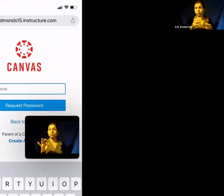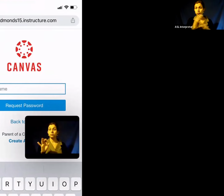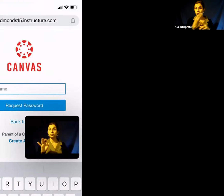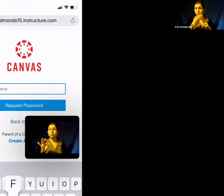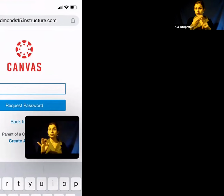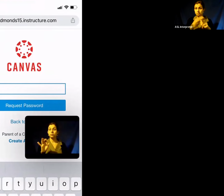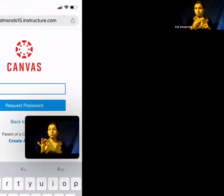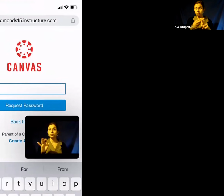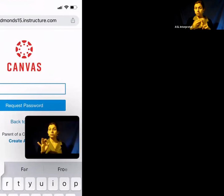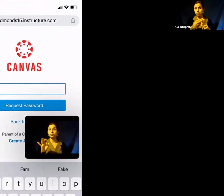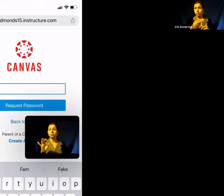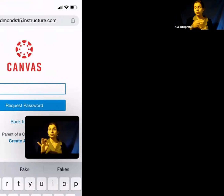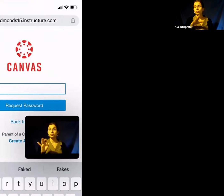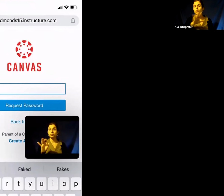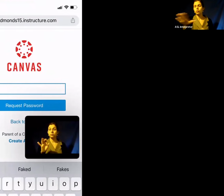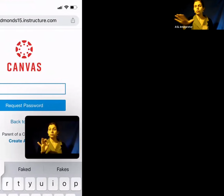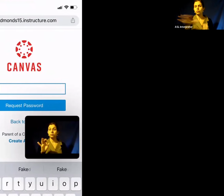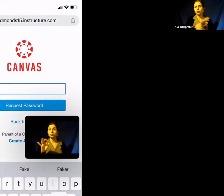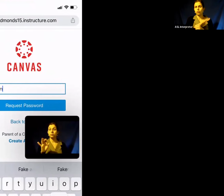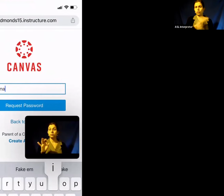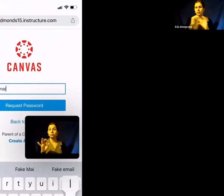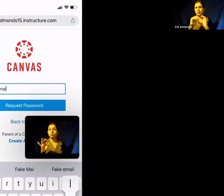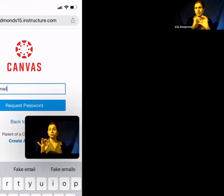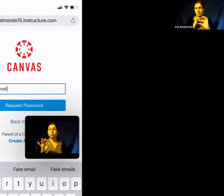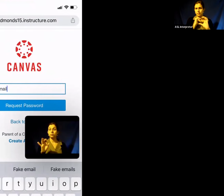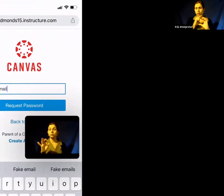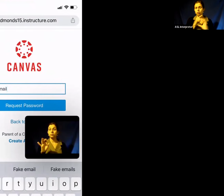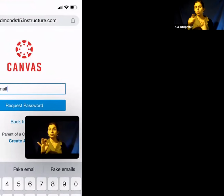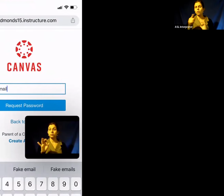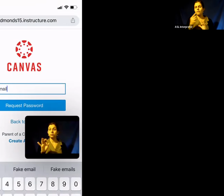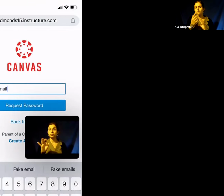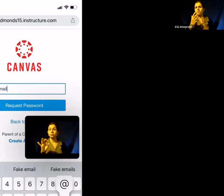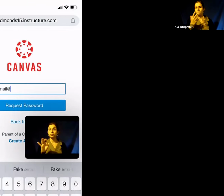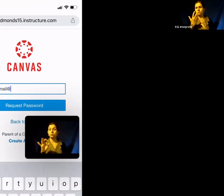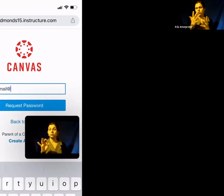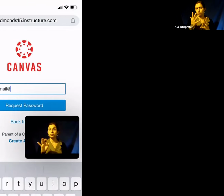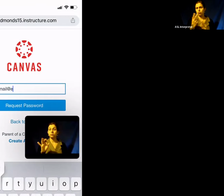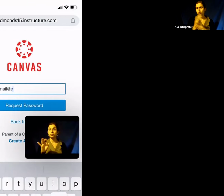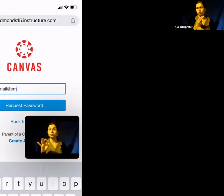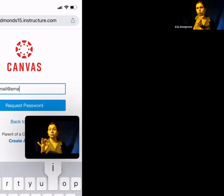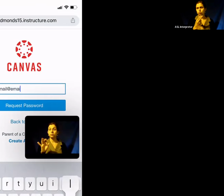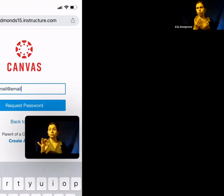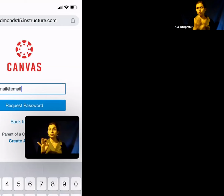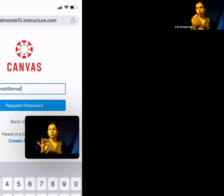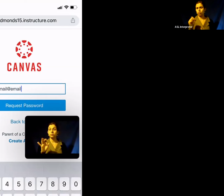that is entered into Skyward.